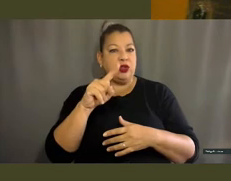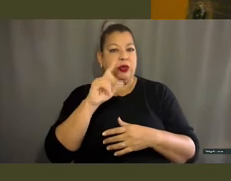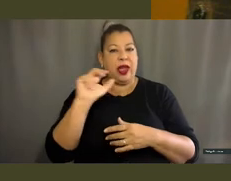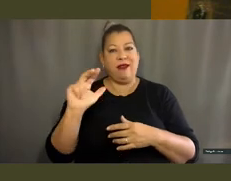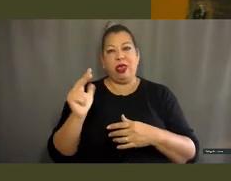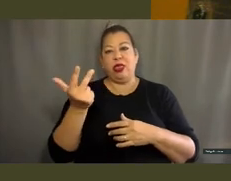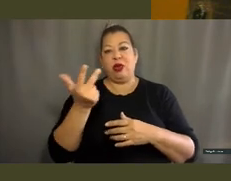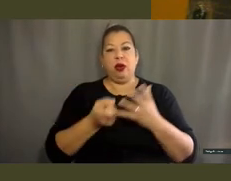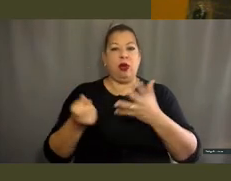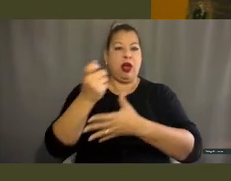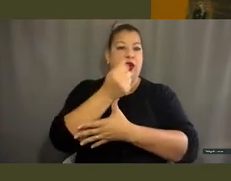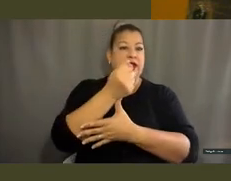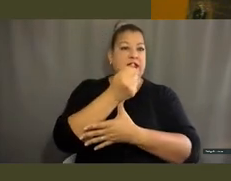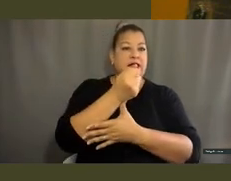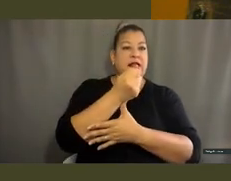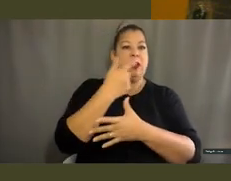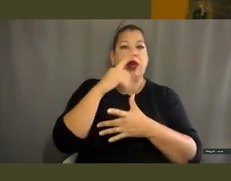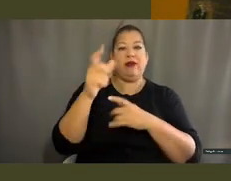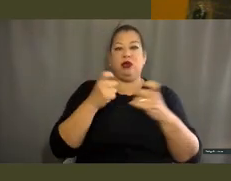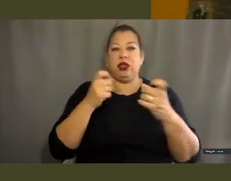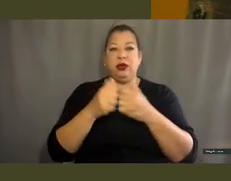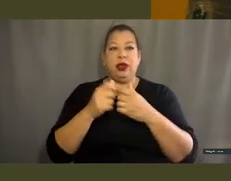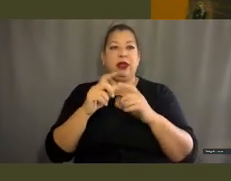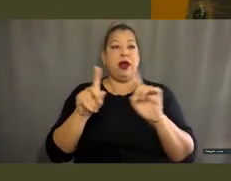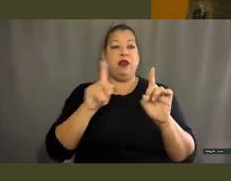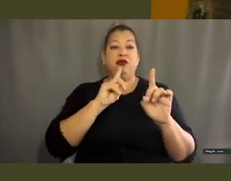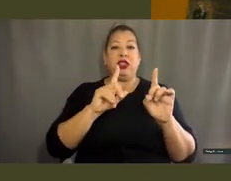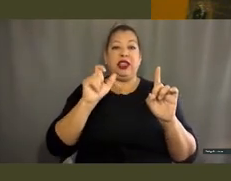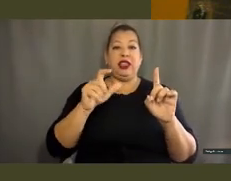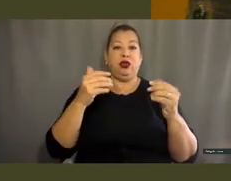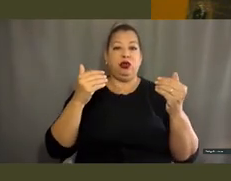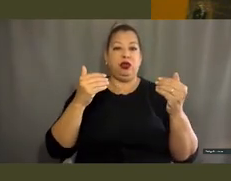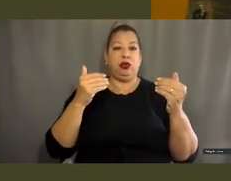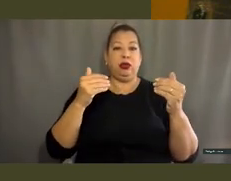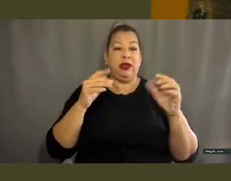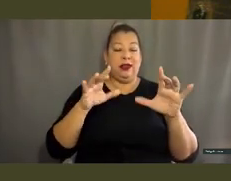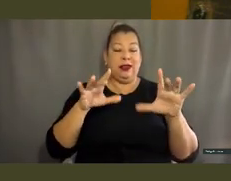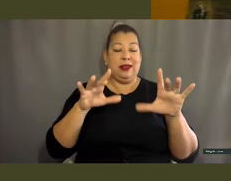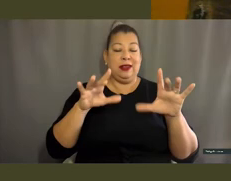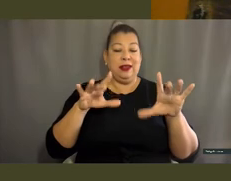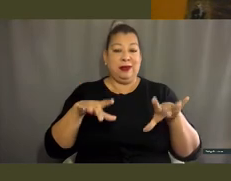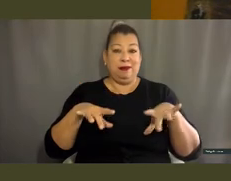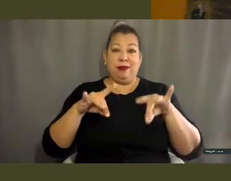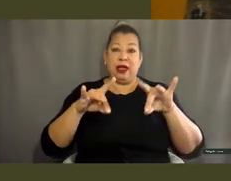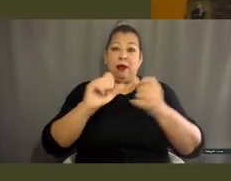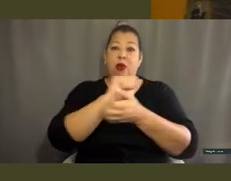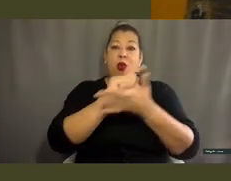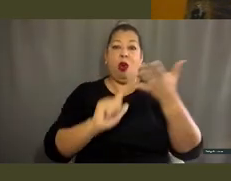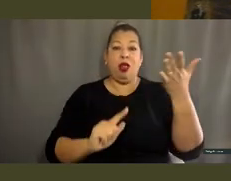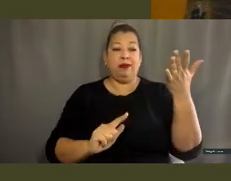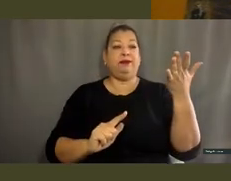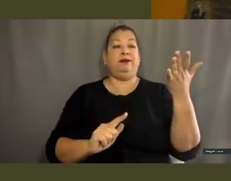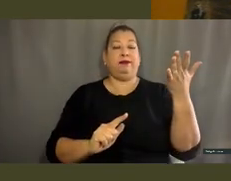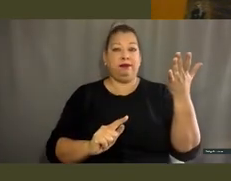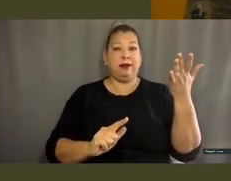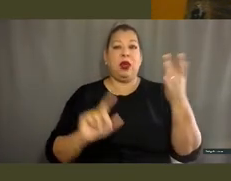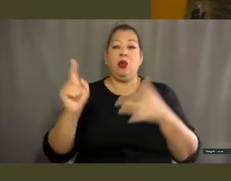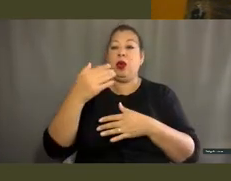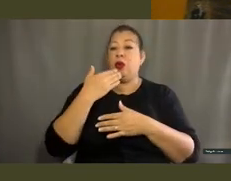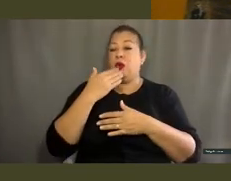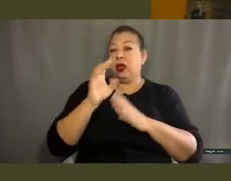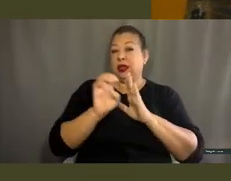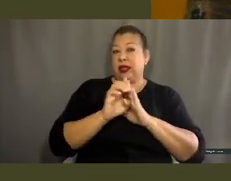with. But I mean, we really need to move on all these. And I mean, maybe a little bit of an example here, because beyond this kind of global